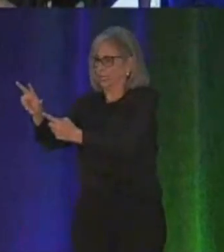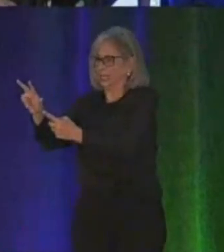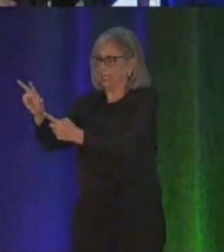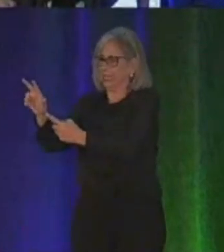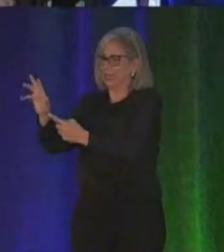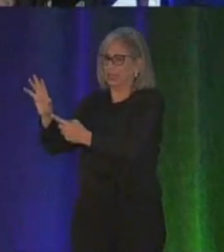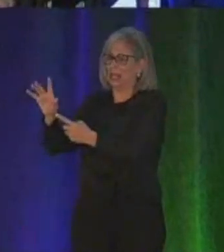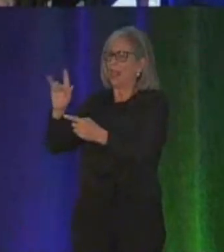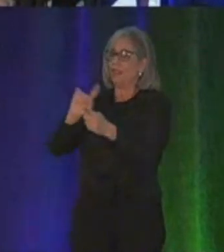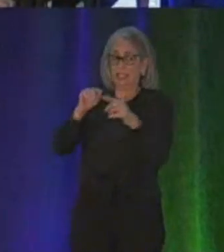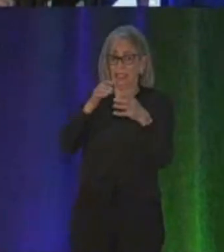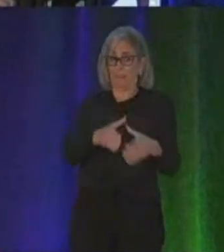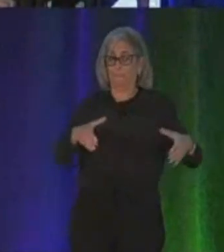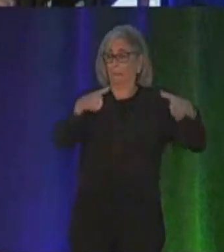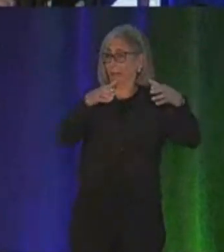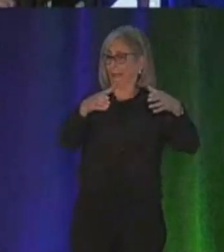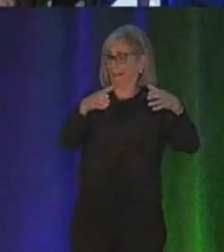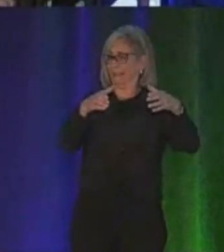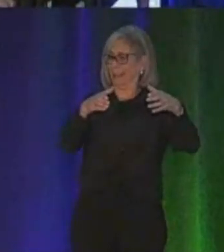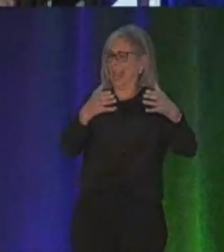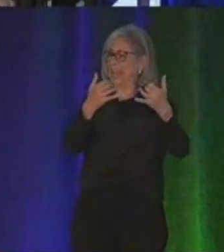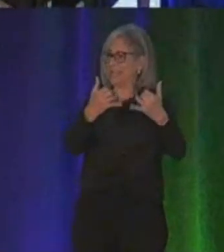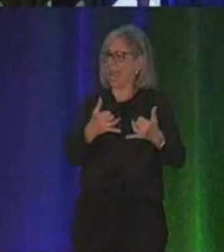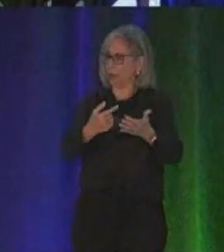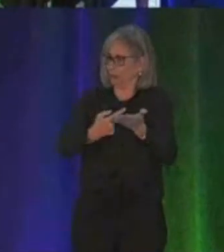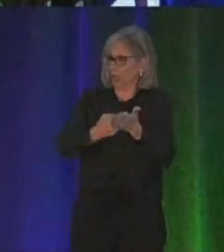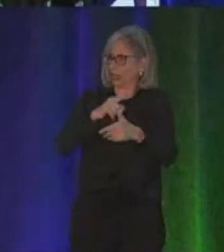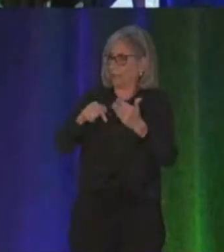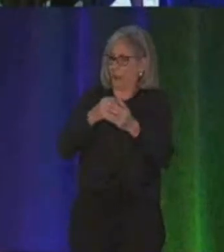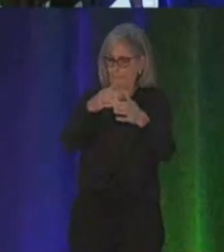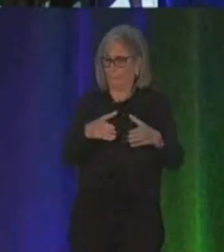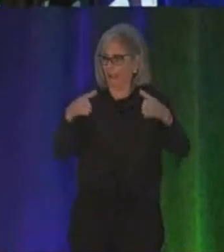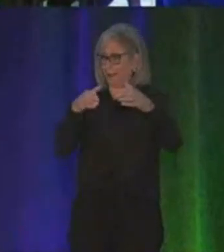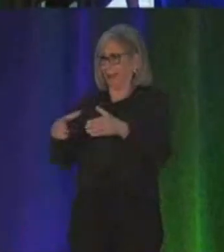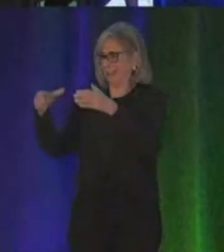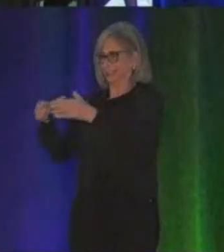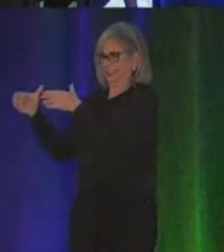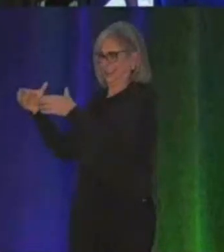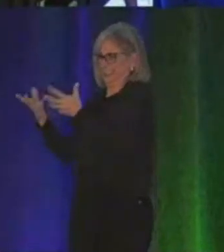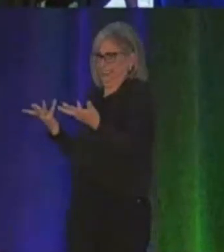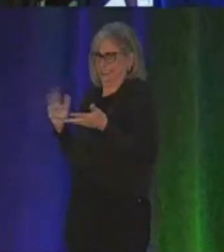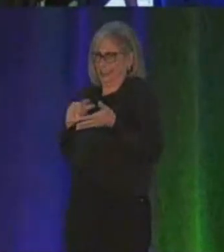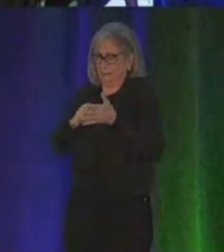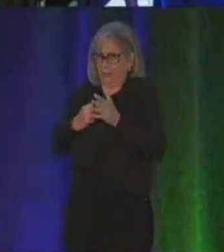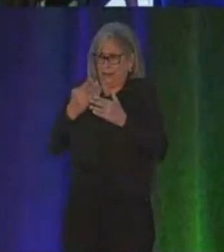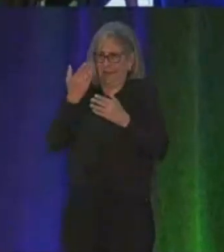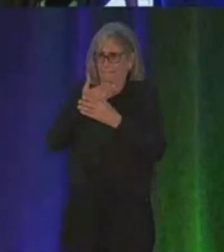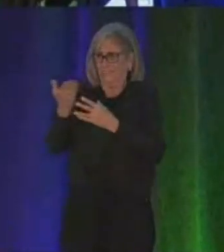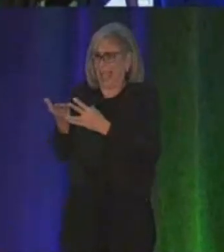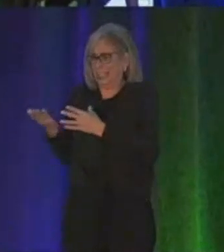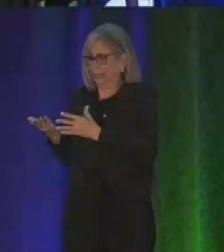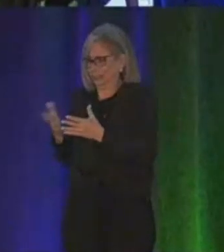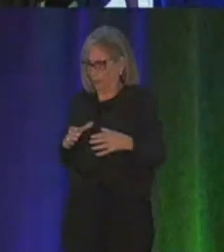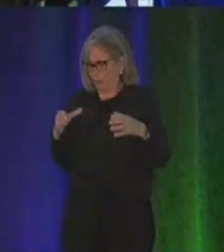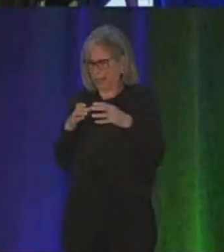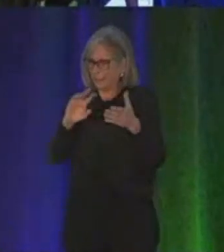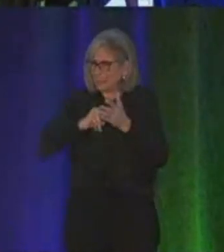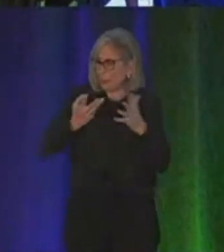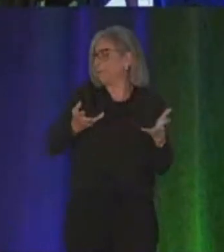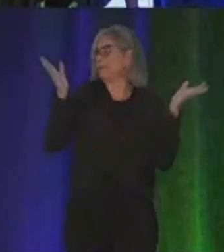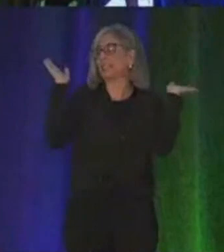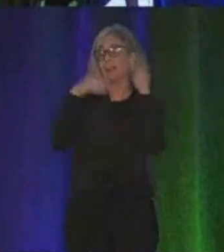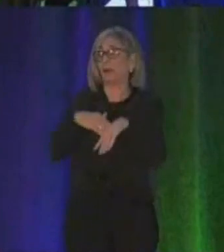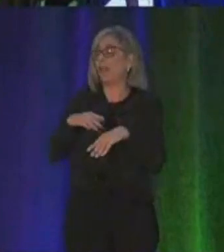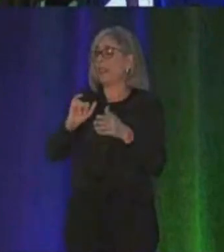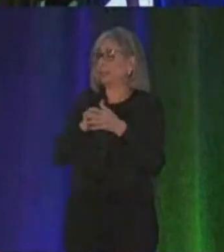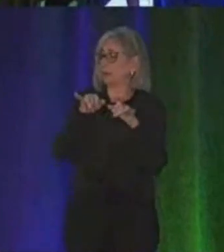it's an S3 bucket. And now like we talk in terms of buckets, which is like, I don't know what a bucket of files is, but I guess that's what they went with.